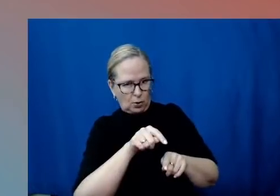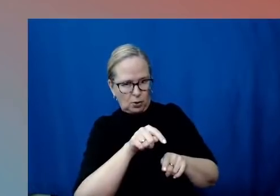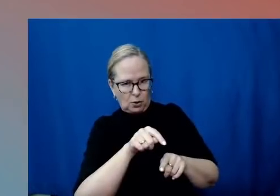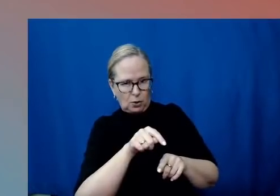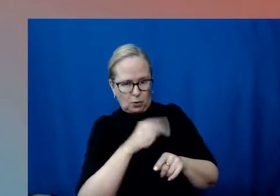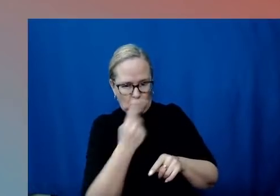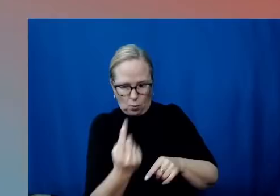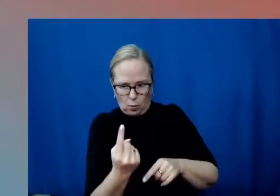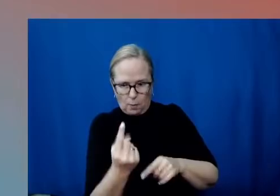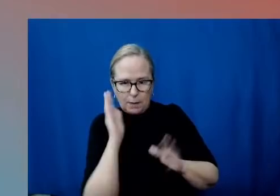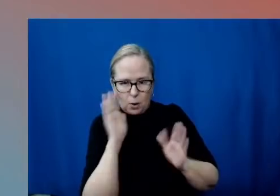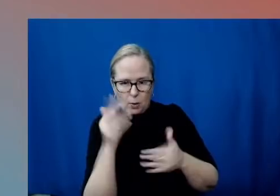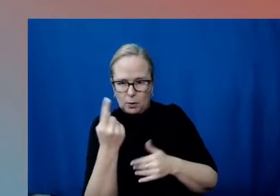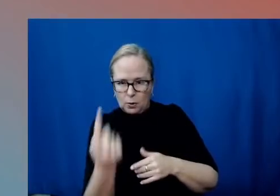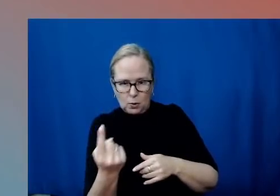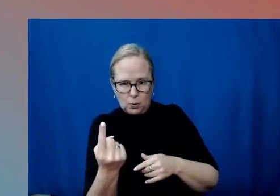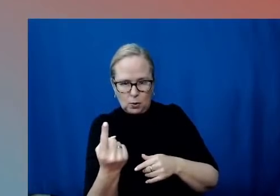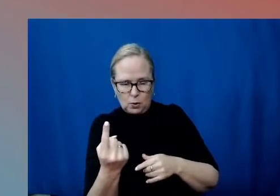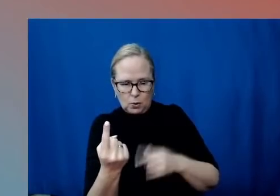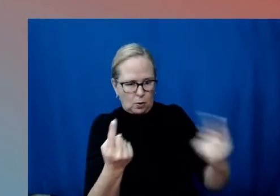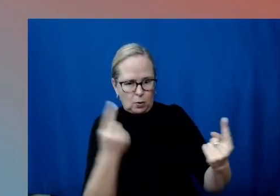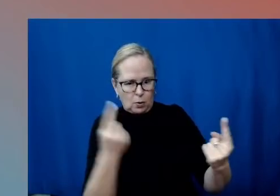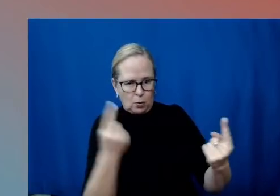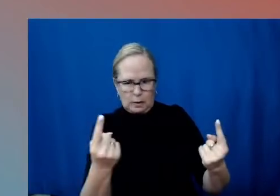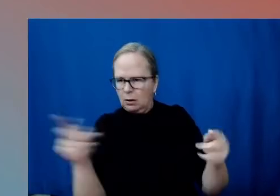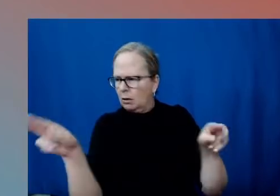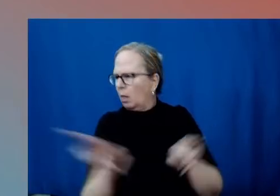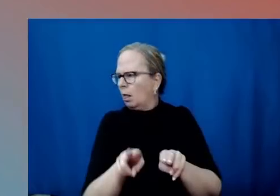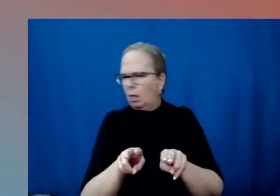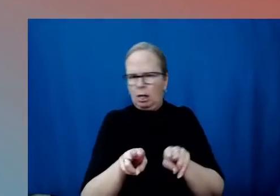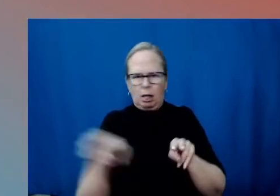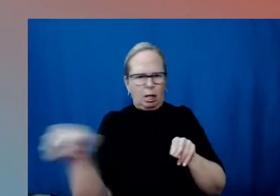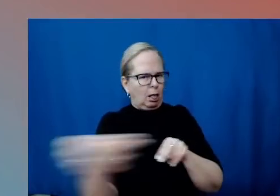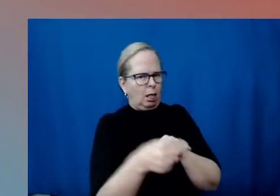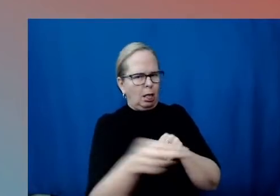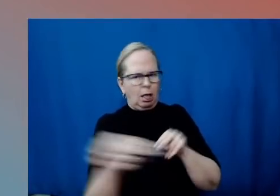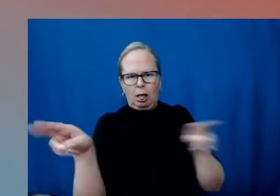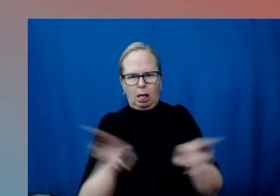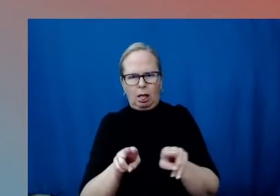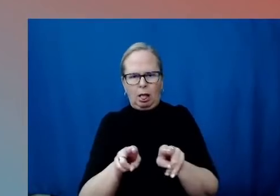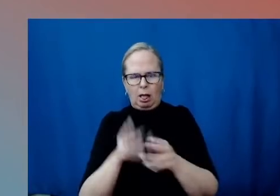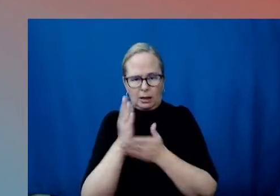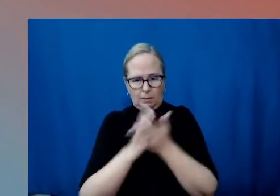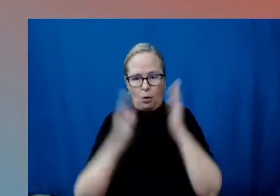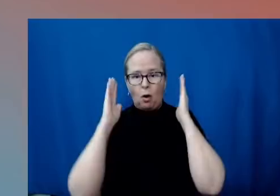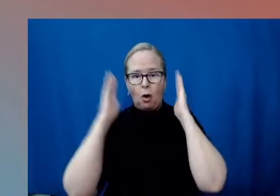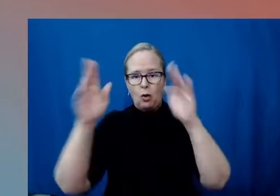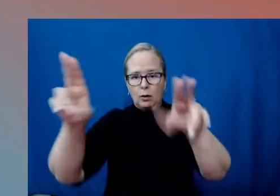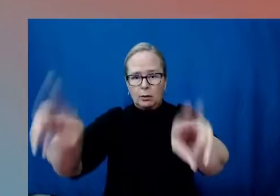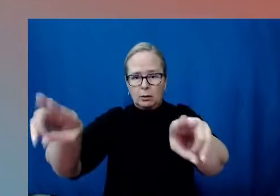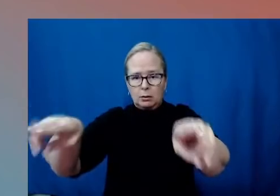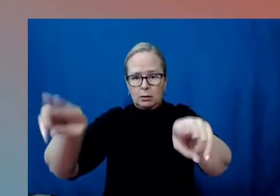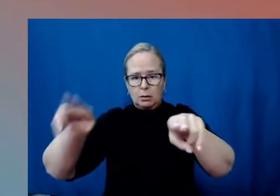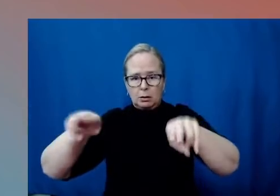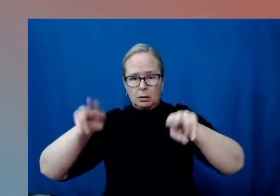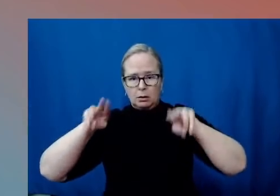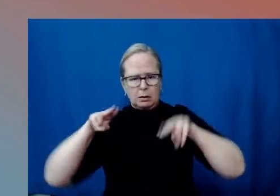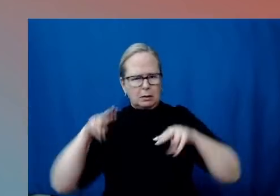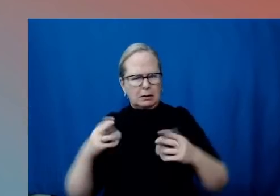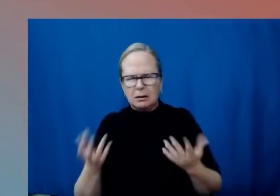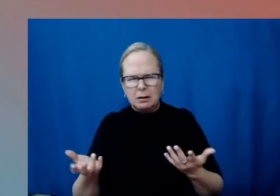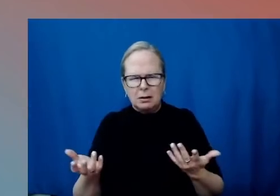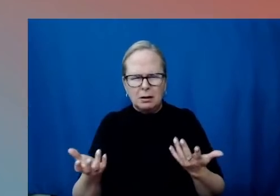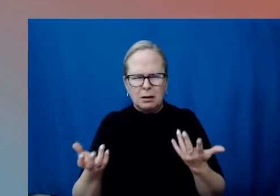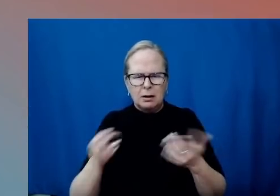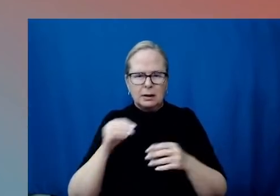are in closets and non-traditional spaces. I'm not making this up. That's what some of the big hospitals are dealing with. And I'll tell you, people